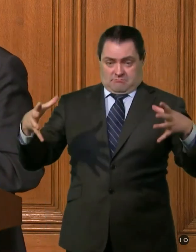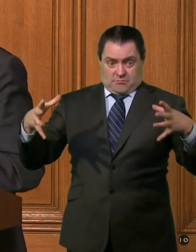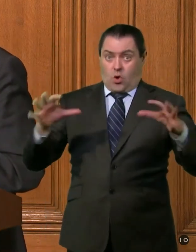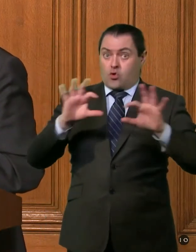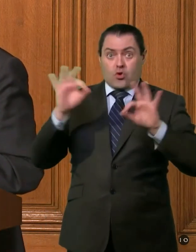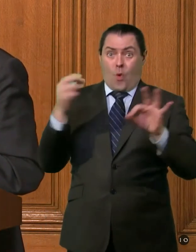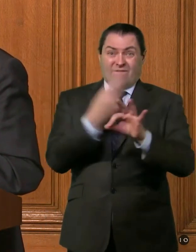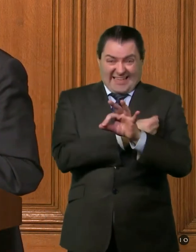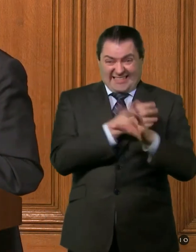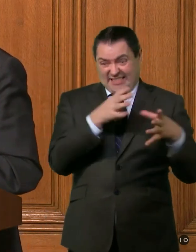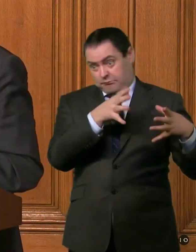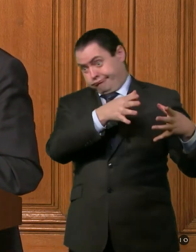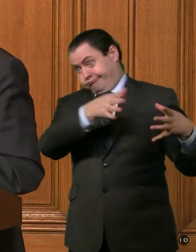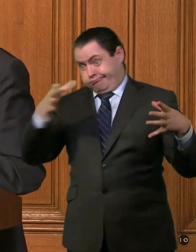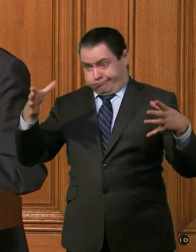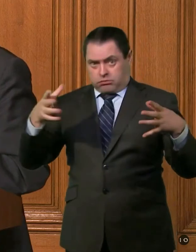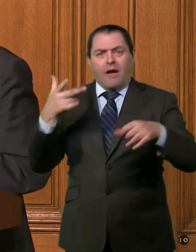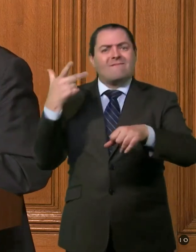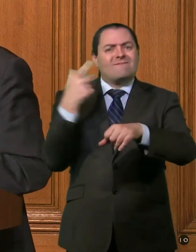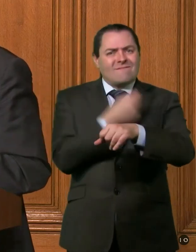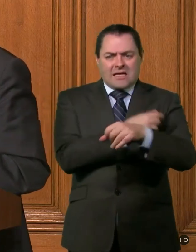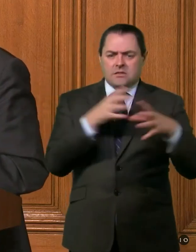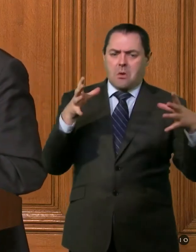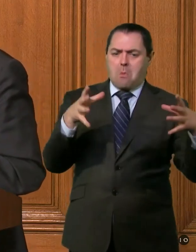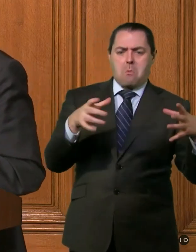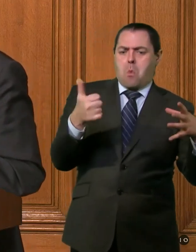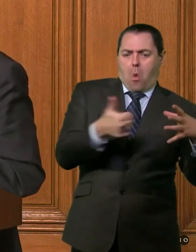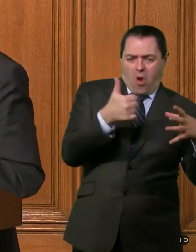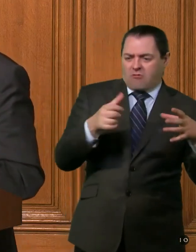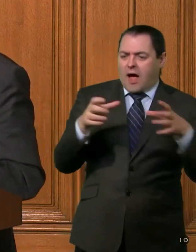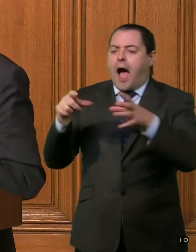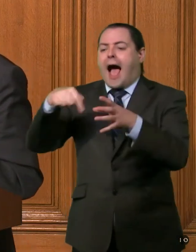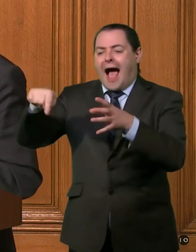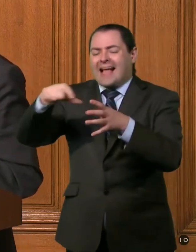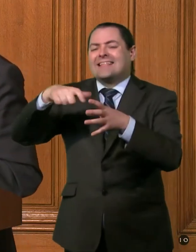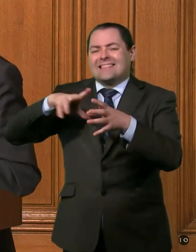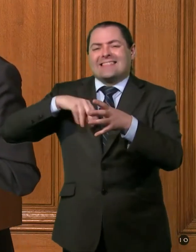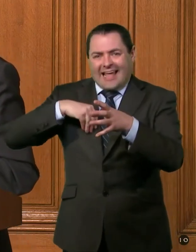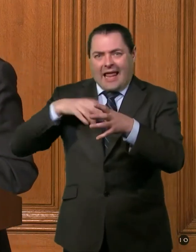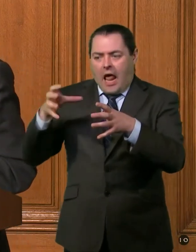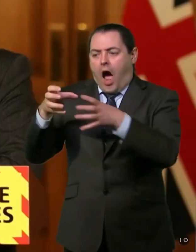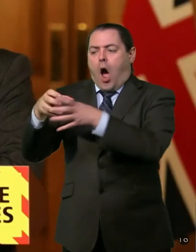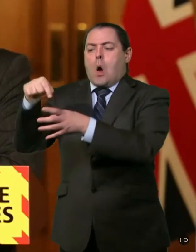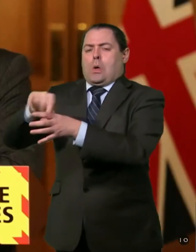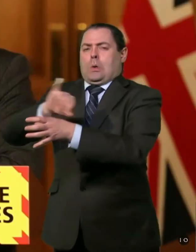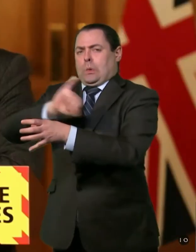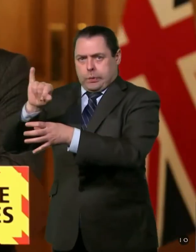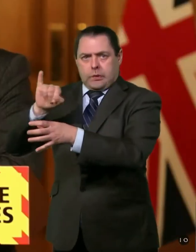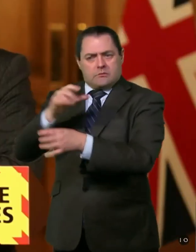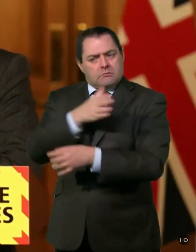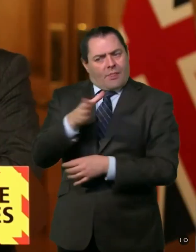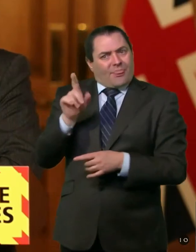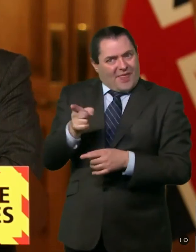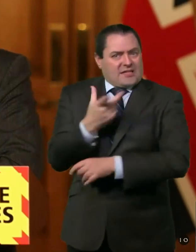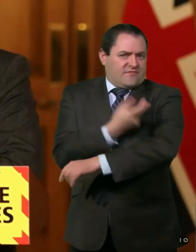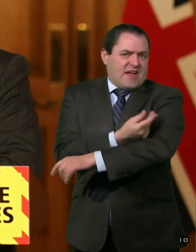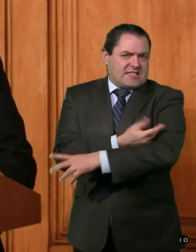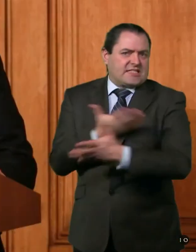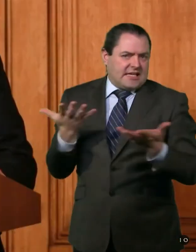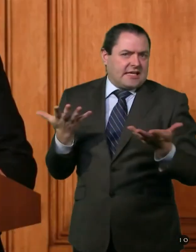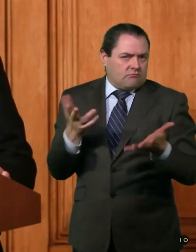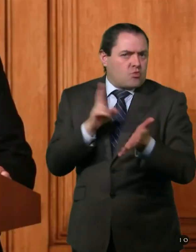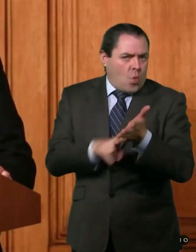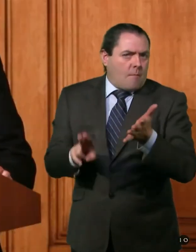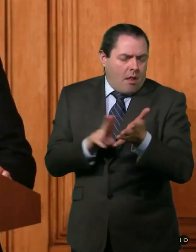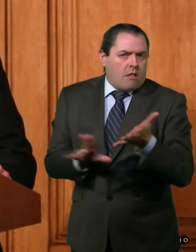rather than try to make early cuts and guesses as to what this is showing. I don't know, Jonathan, whether you want to add. I really think I've nothing to add on the vaccine effectiveness